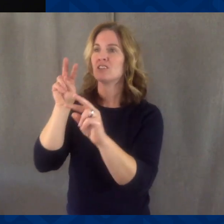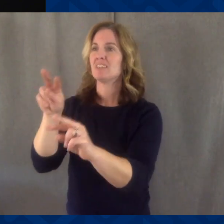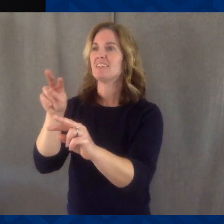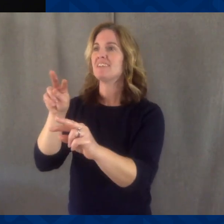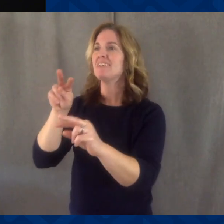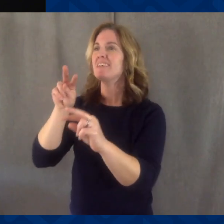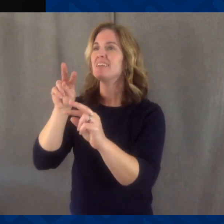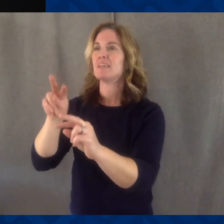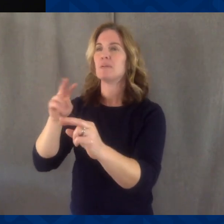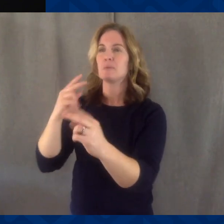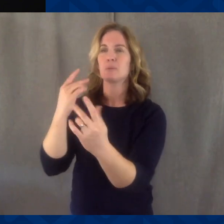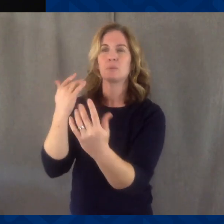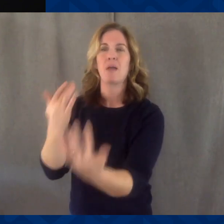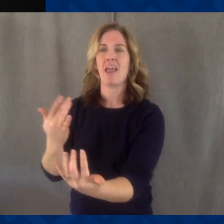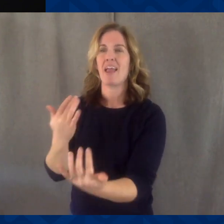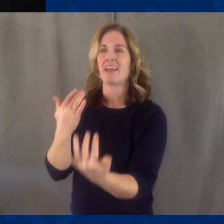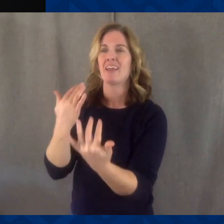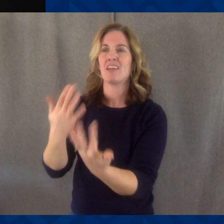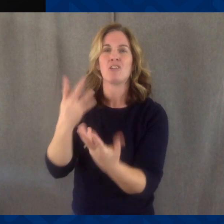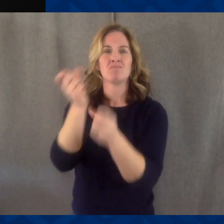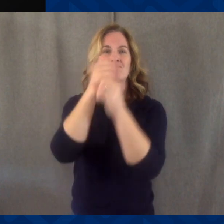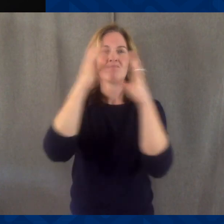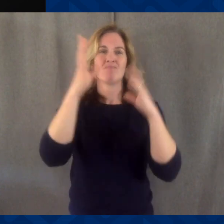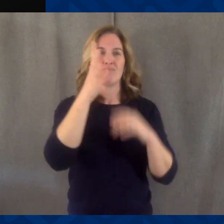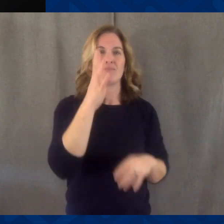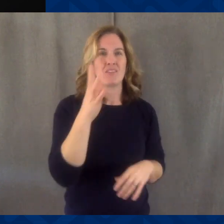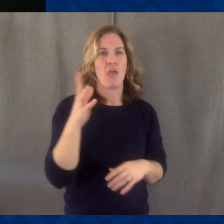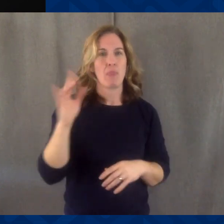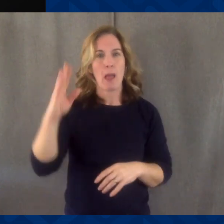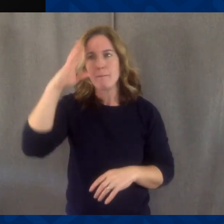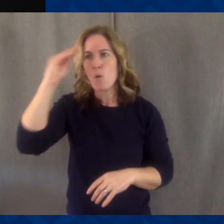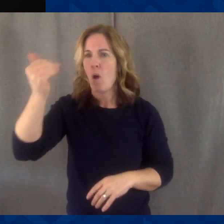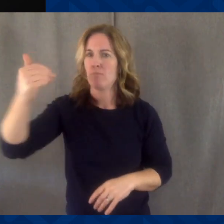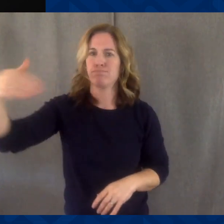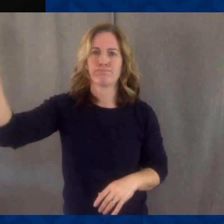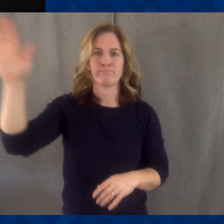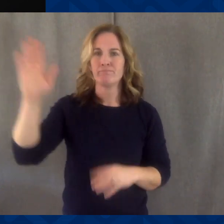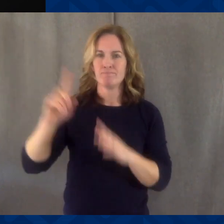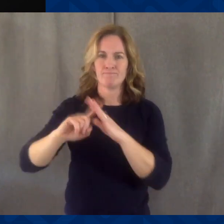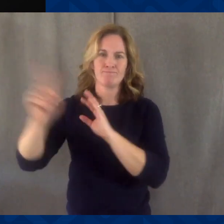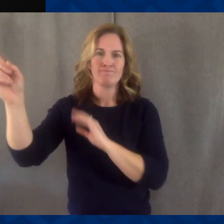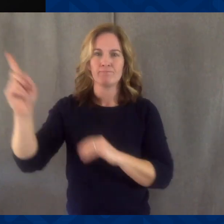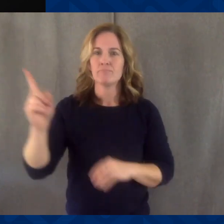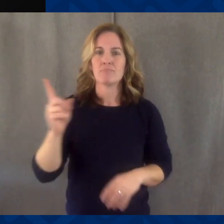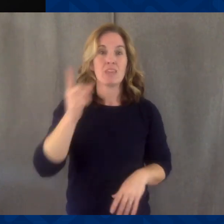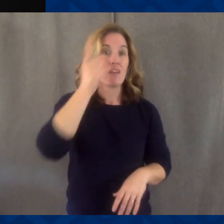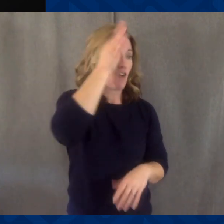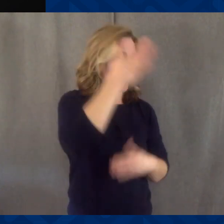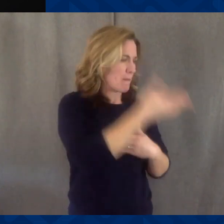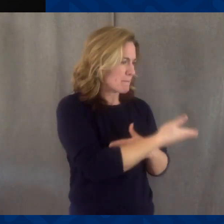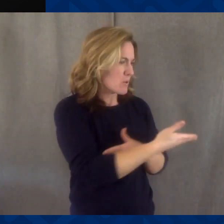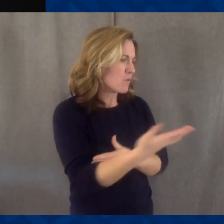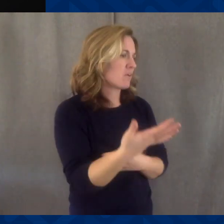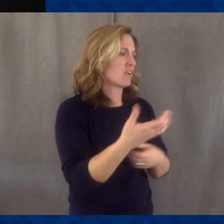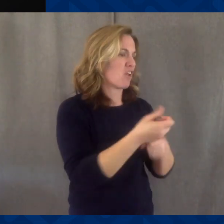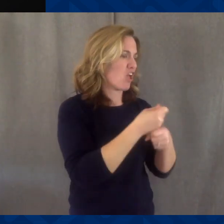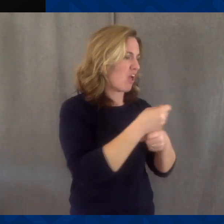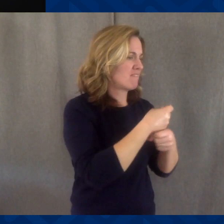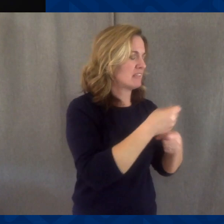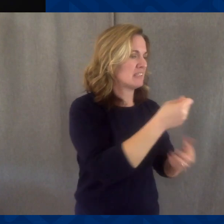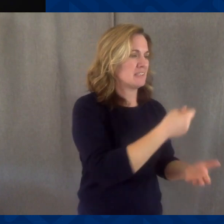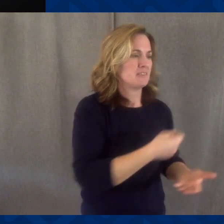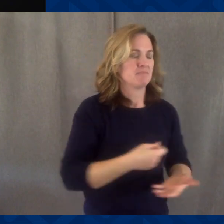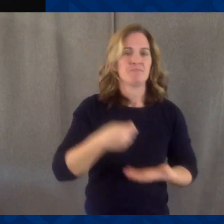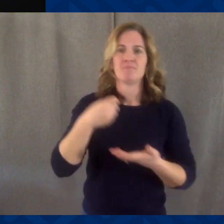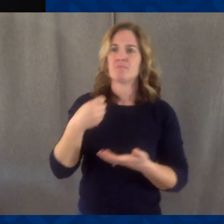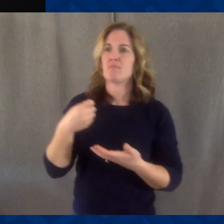can almost imagine every single morning while that boy was gone, that father made his cup of coffee and he walked out onto that porch. And every single morning there he stood,